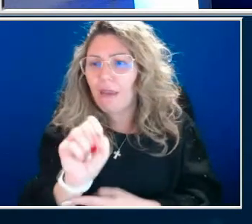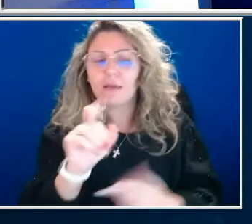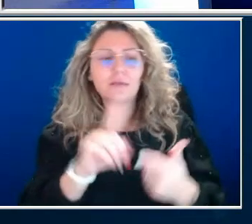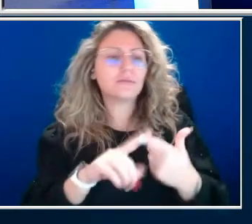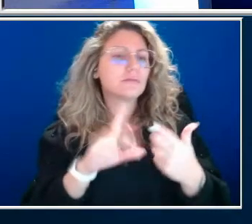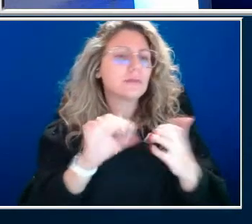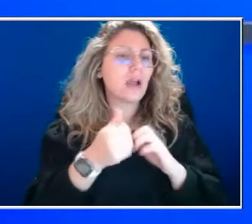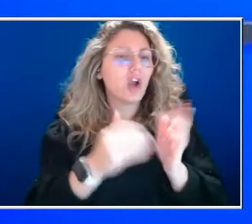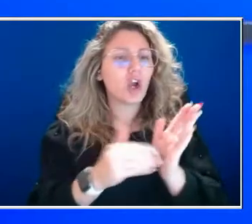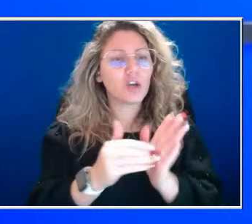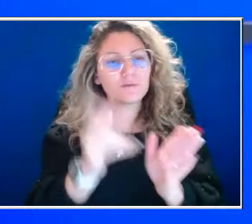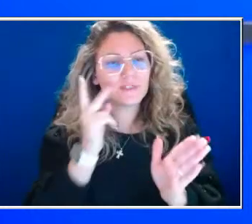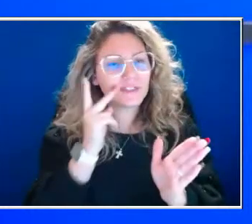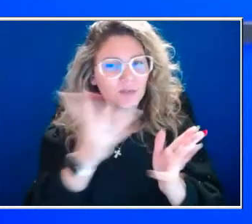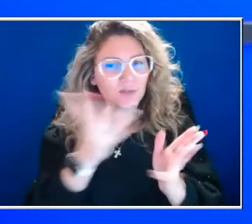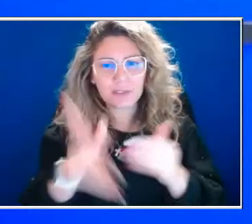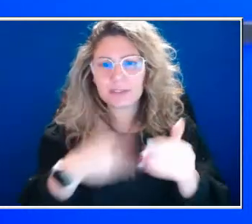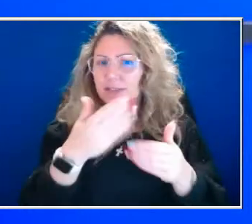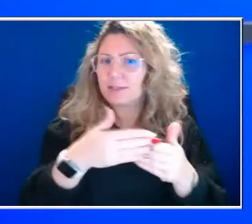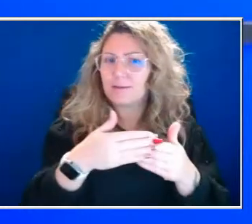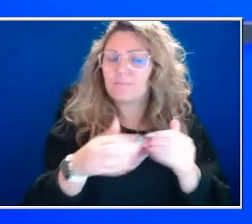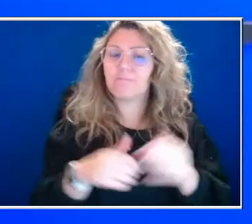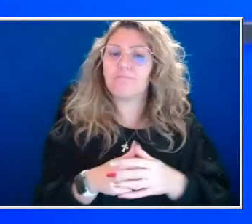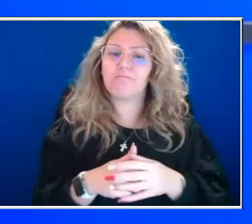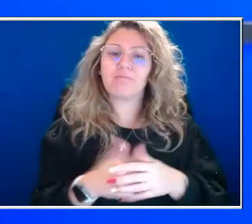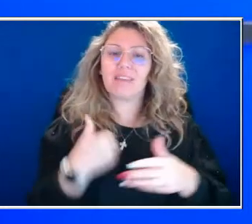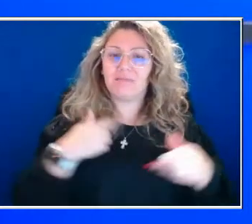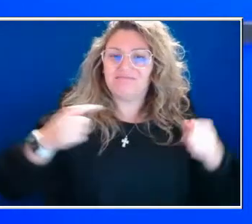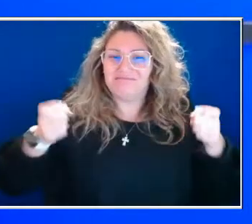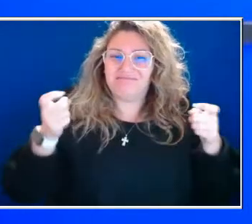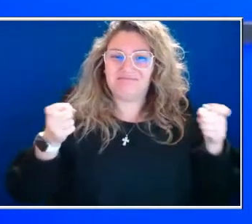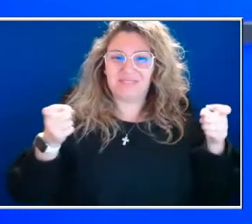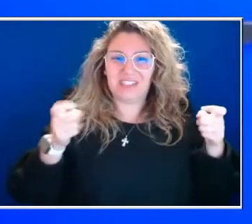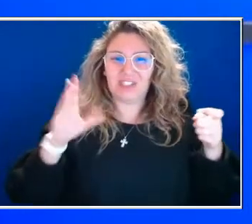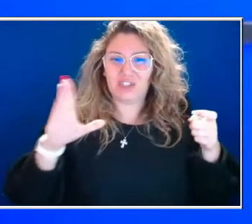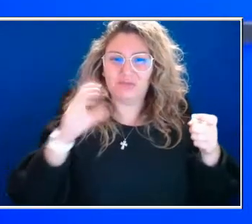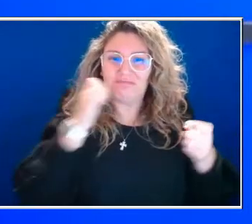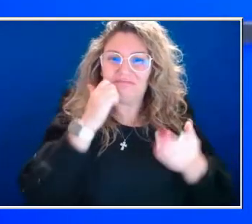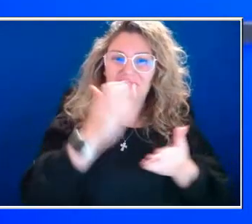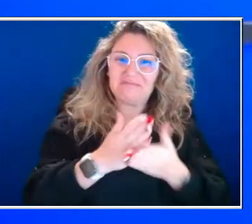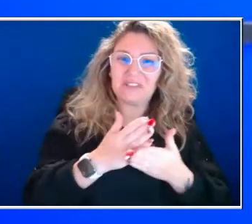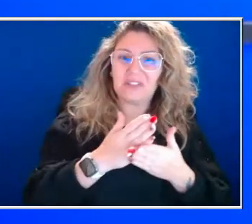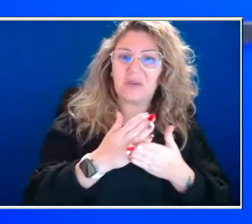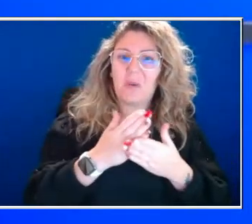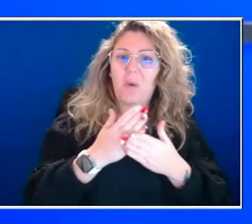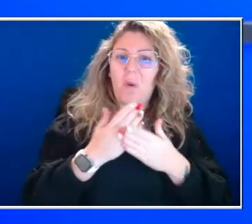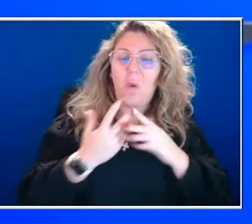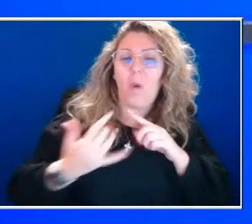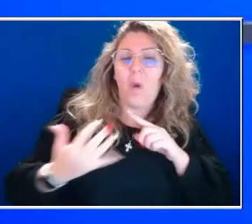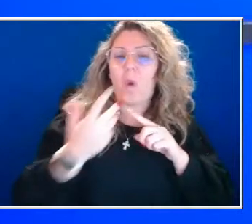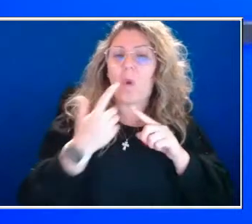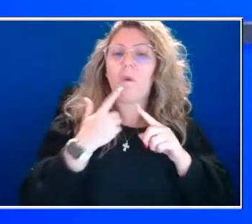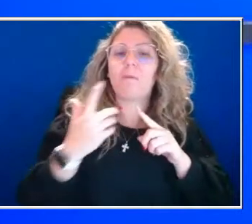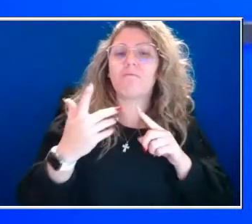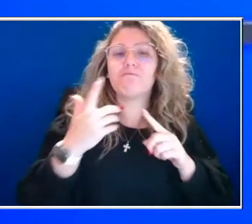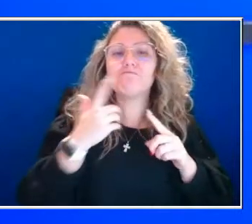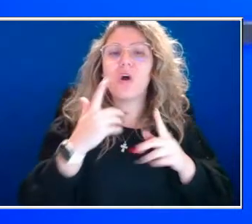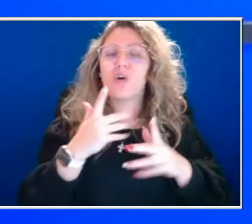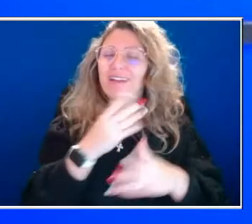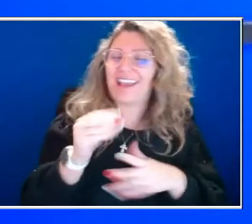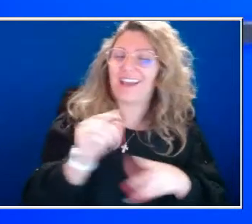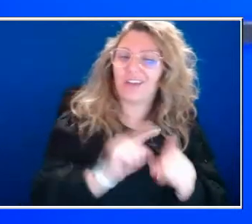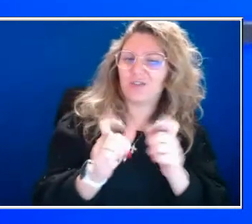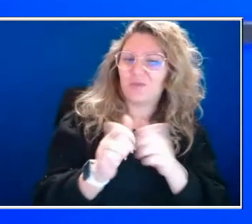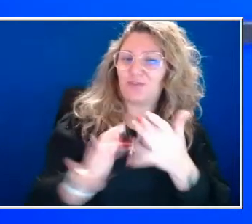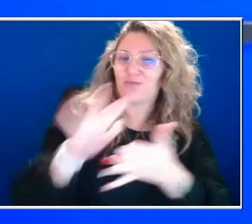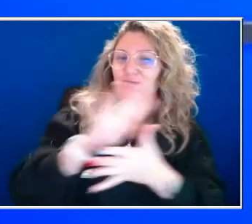and what's next? So I have been managing her menopausal hormone replacement therapy along with her primary care doctor, and Amy's really fortunate to have